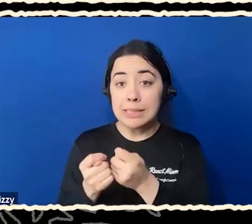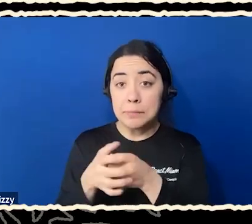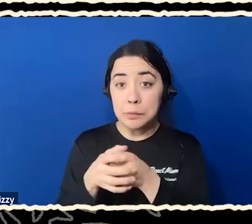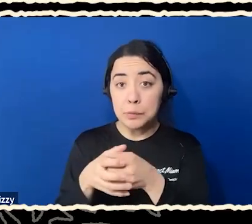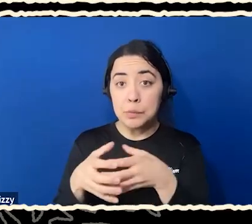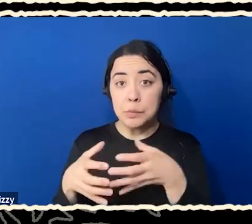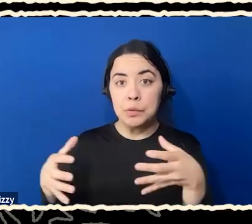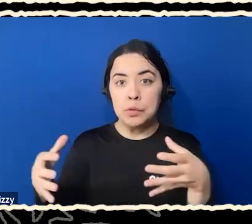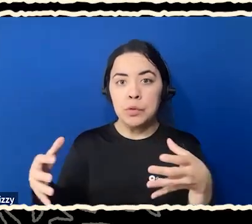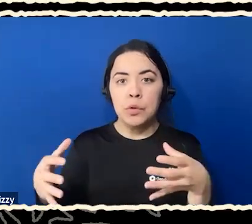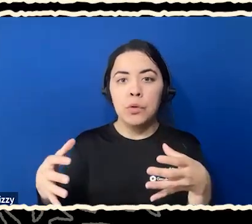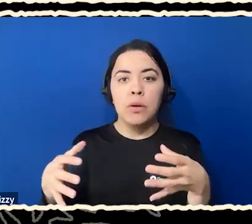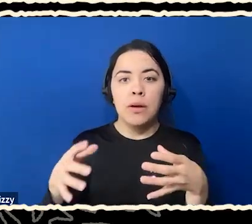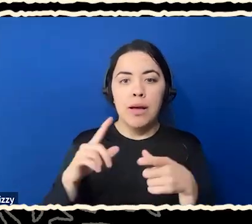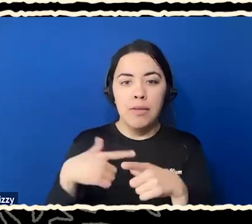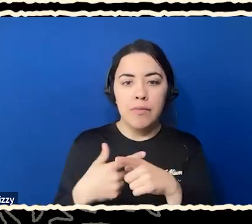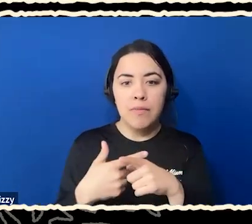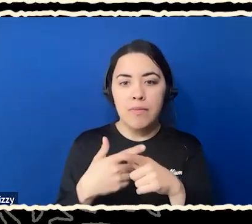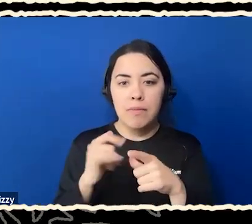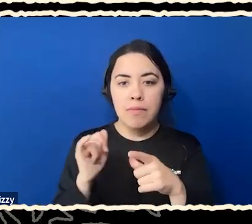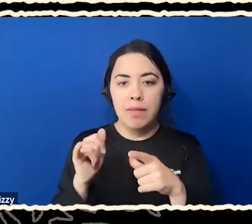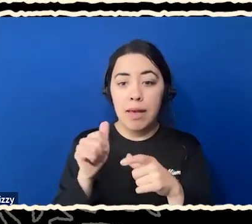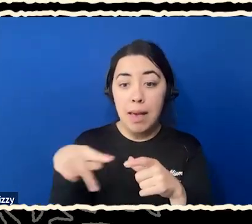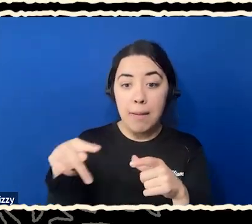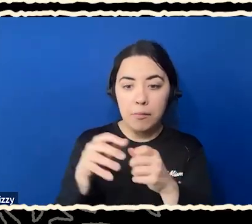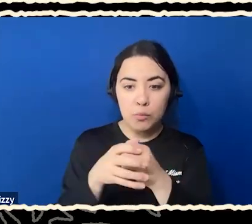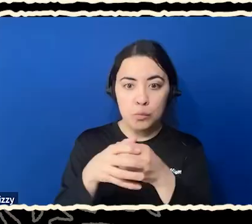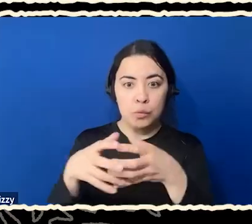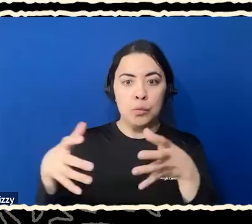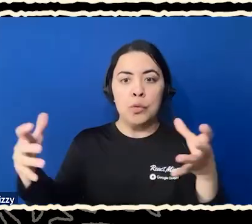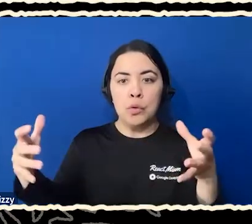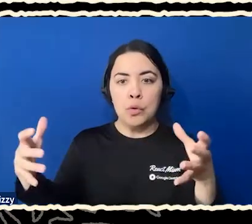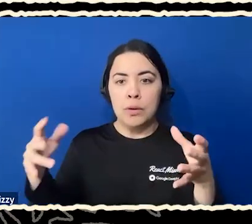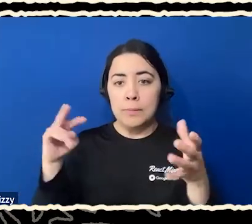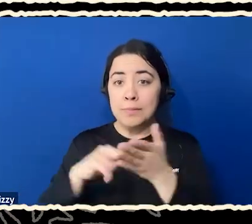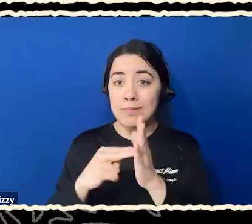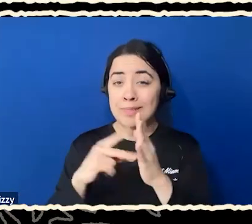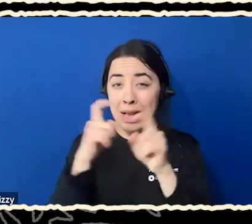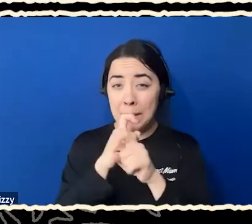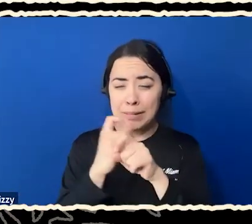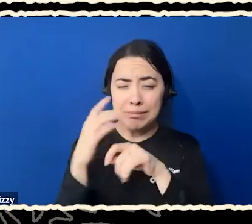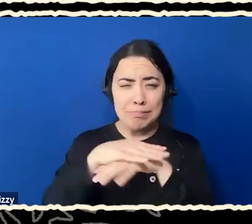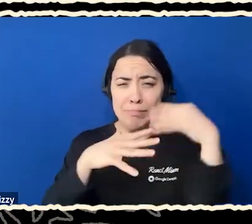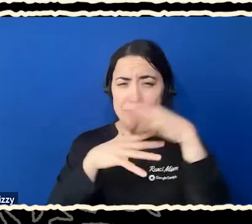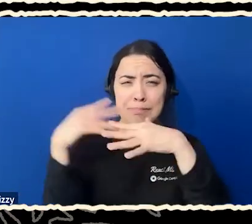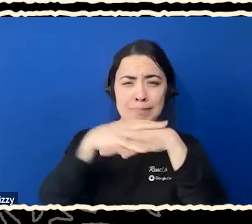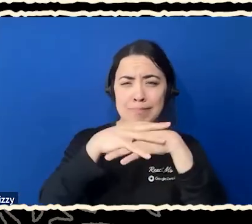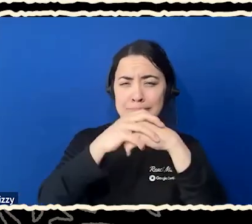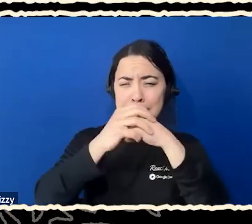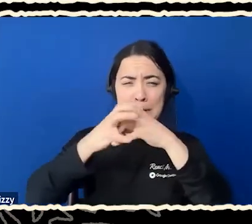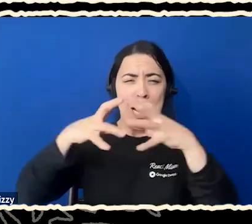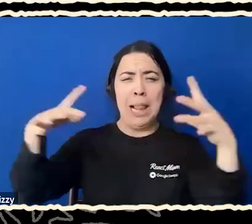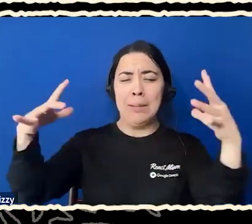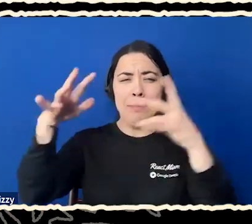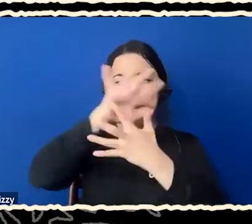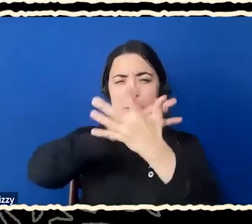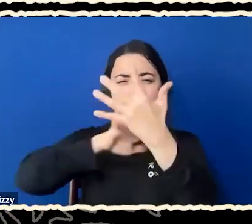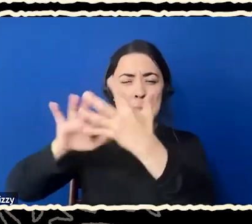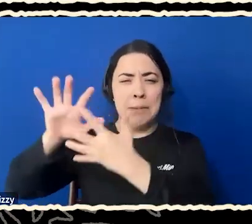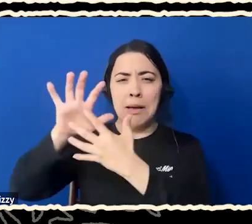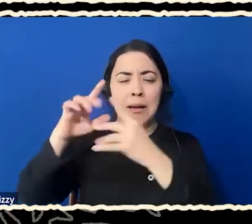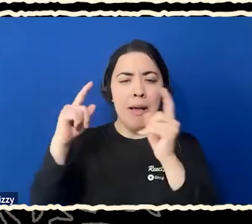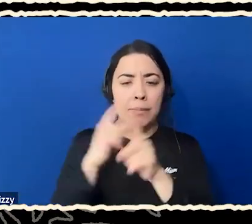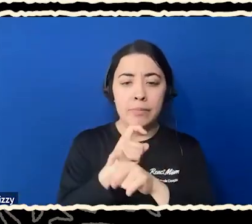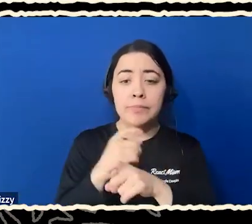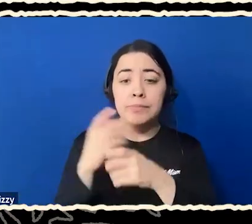complexity. If you are not familiar with this type of visualization, this is from Gorse, which is a tool that takes your Git repo